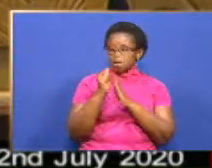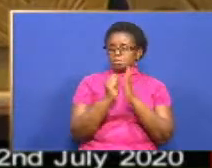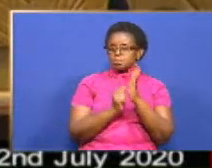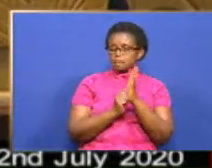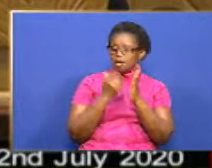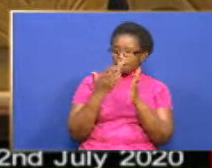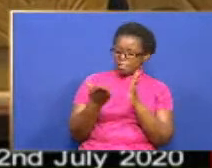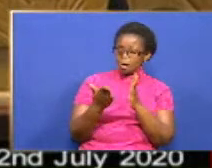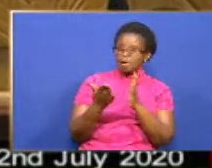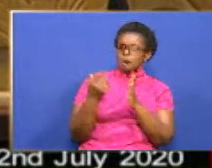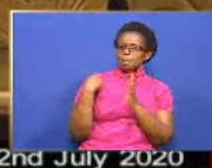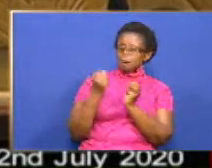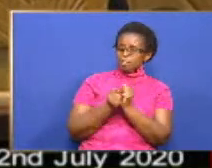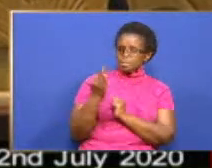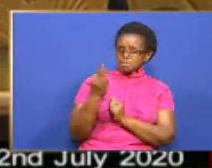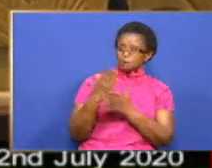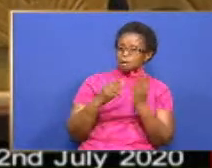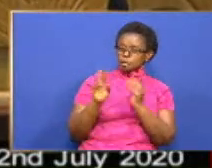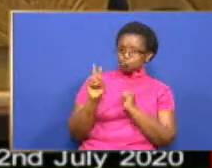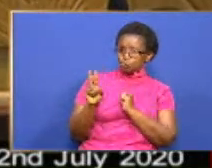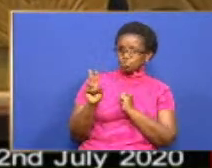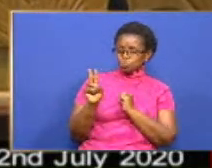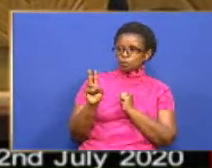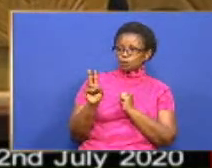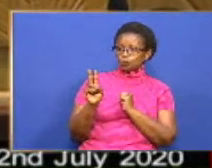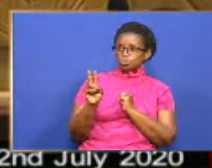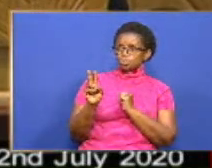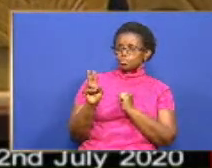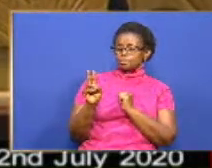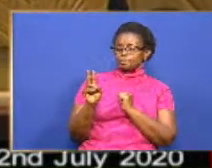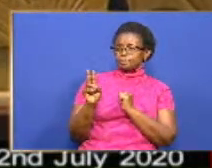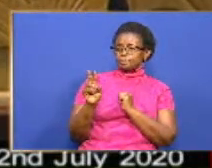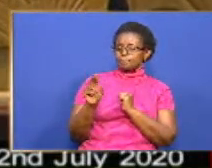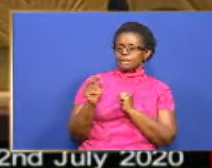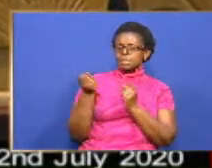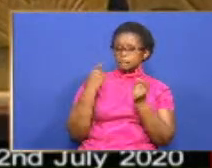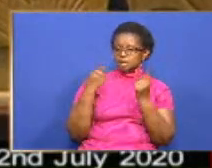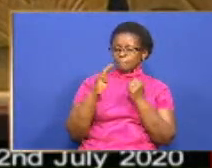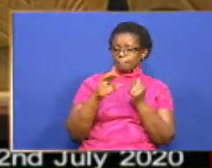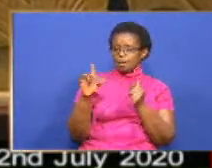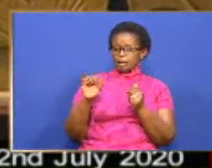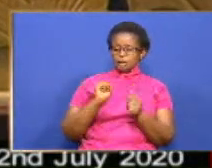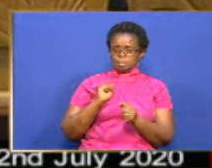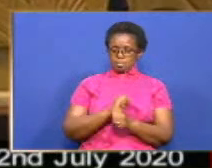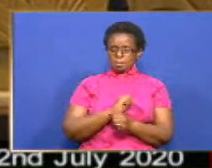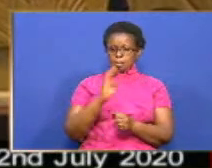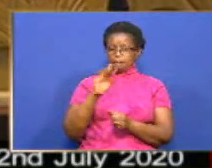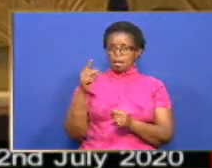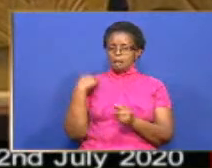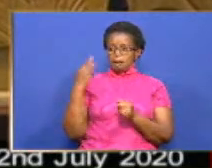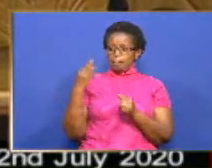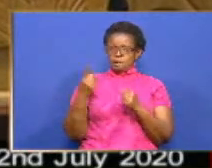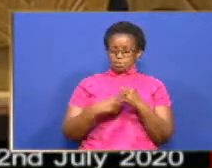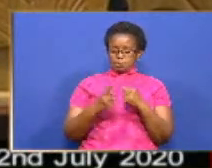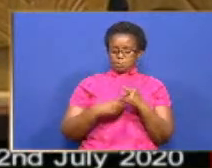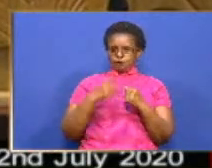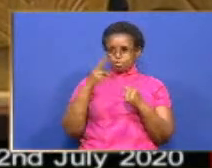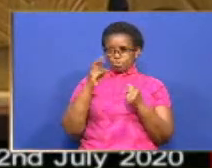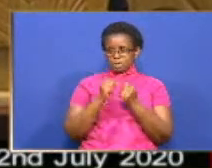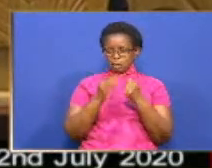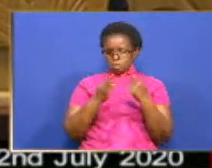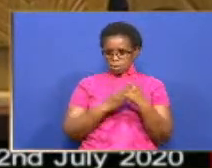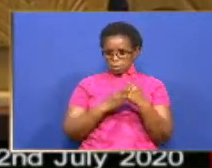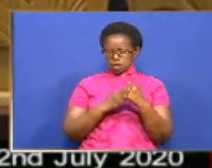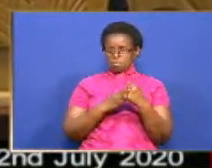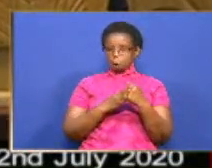number 13, Roman 2, being the T-Bill, Senate Bill number 36 of 2018, be